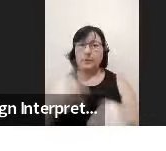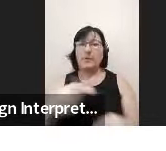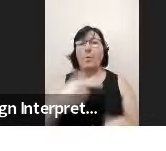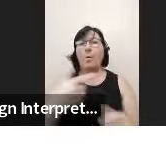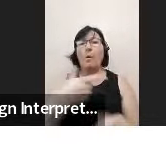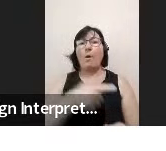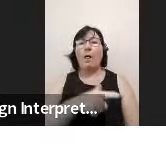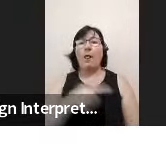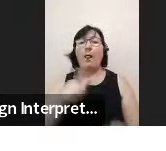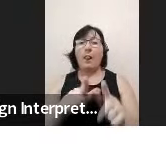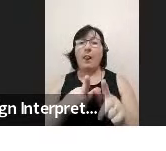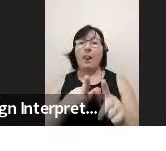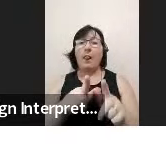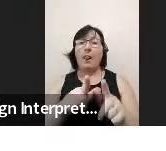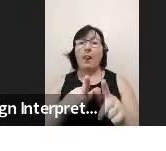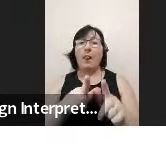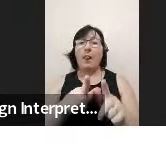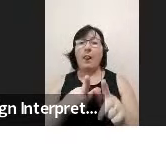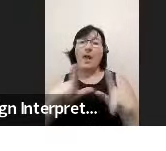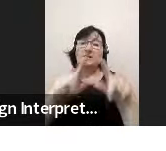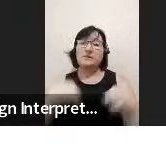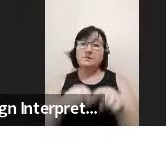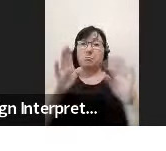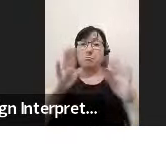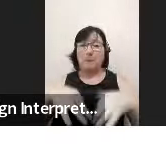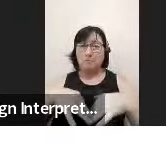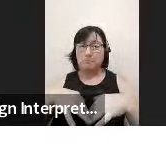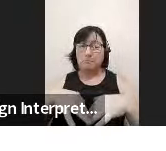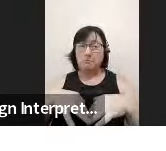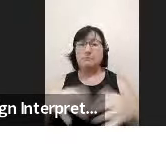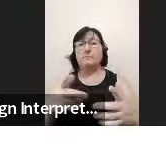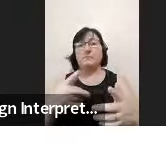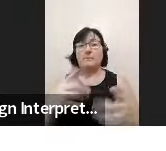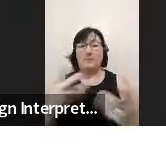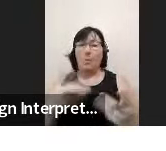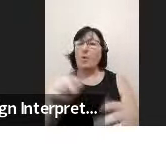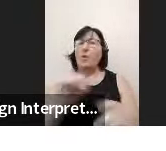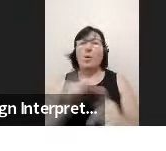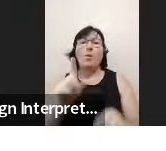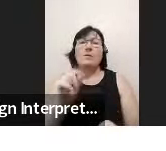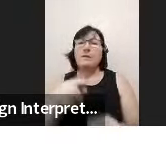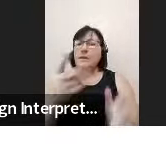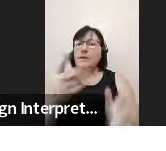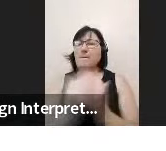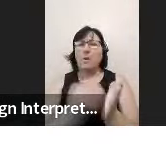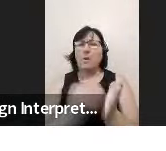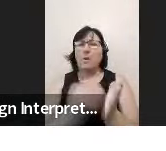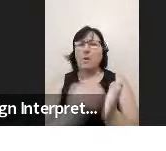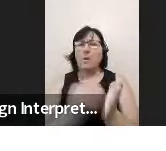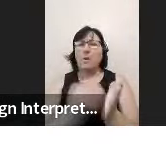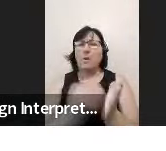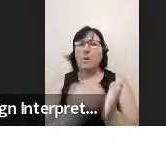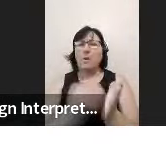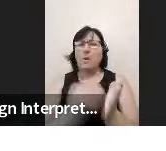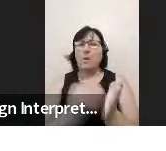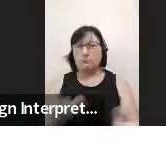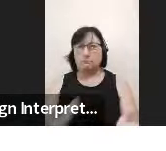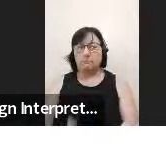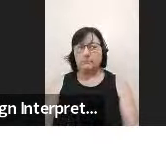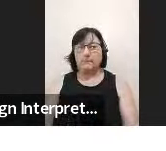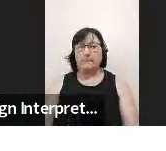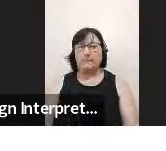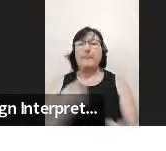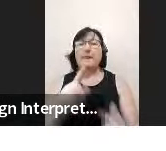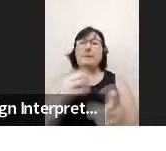no longer interested in the program. However, you can still then do a renewal, and I'll explain